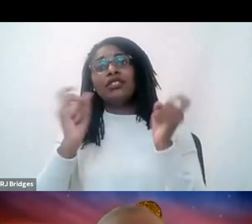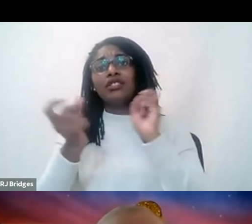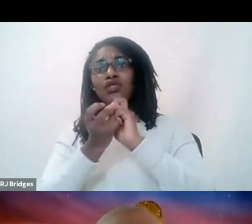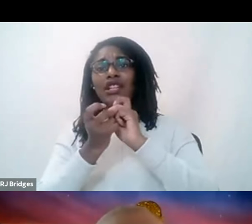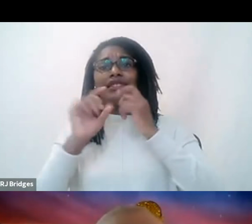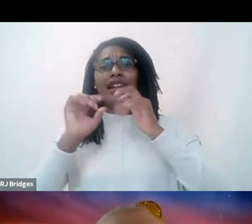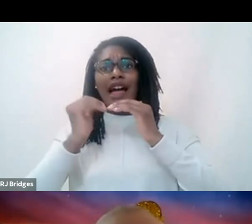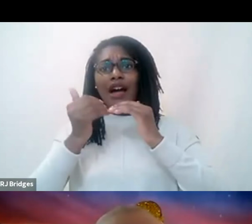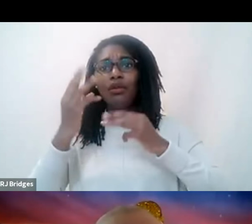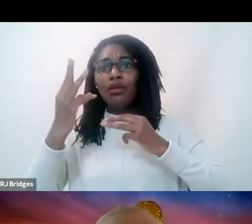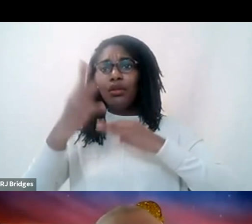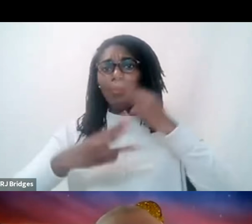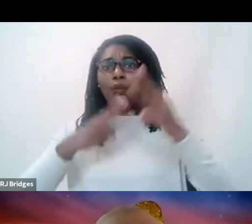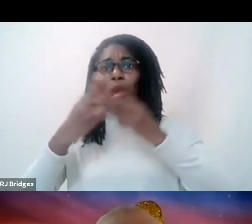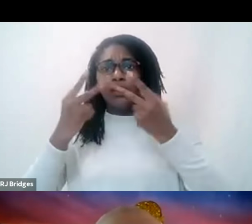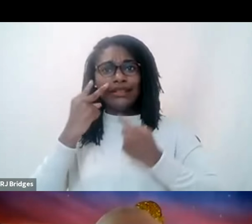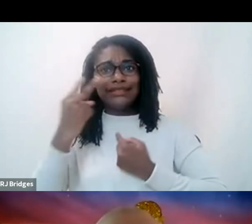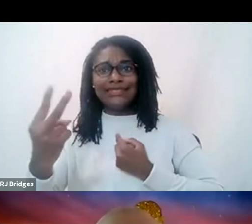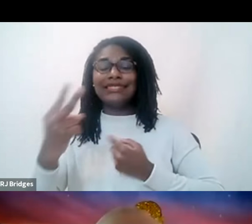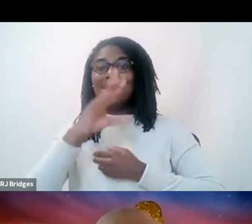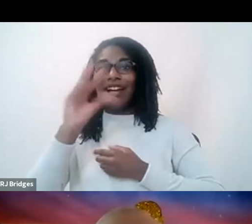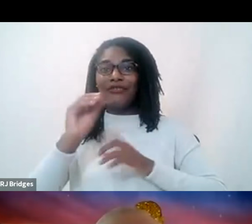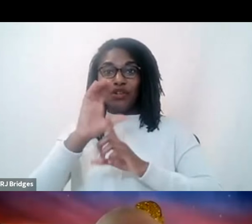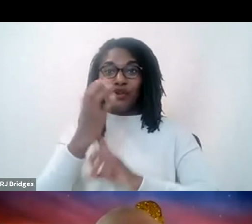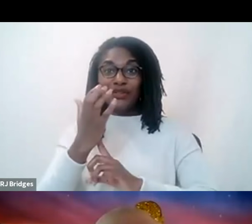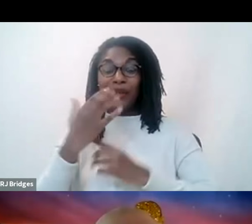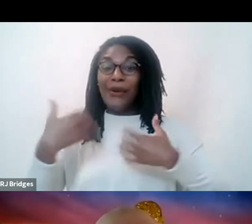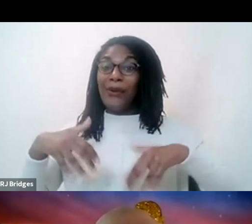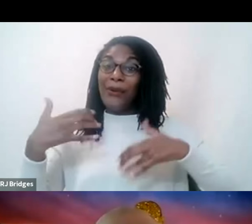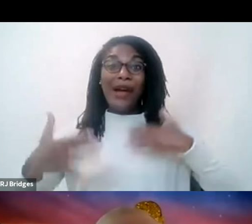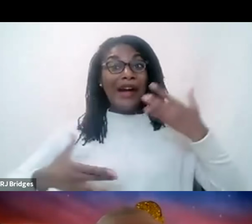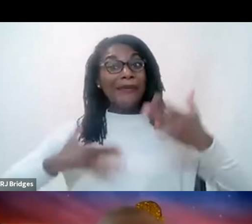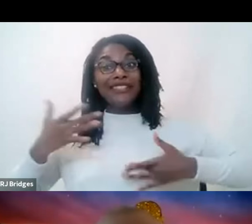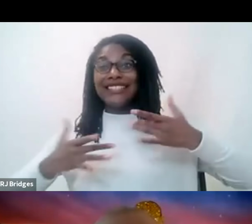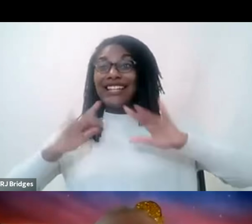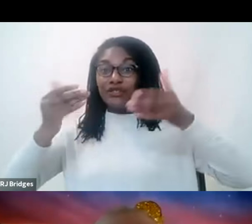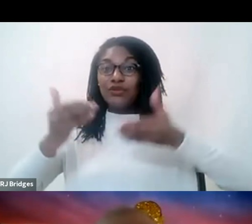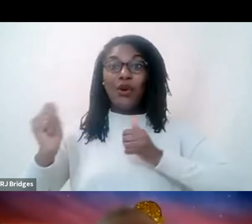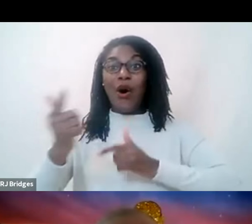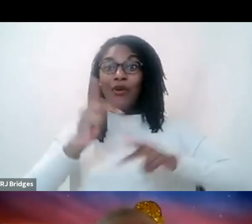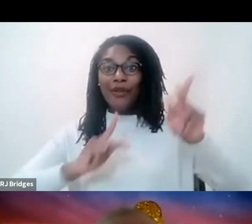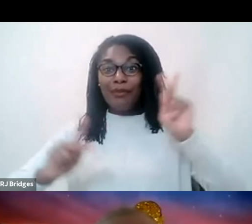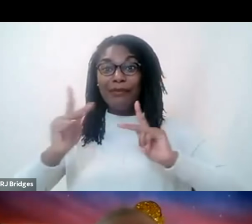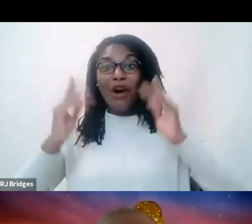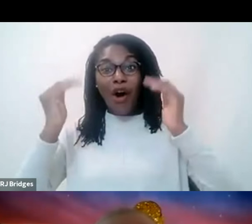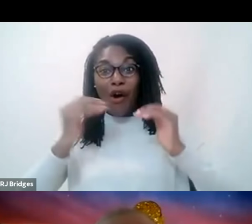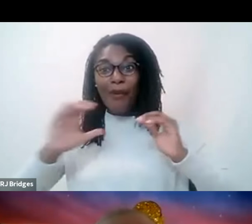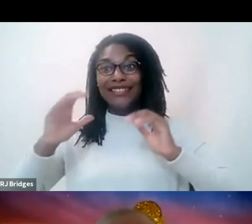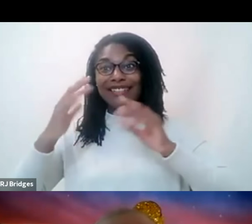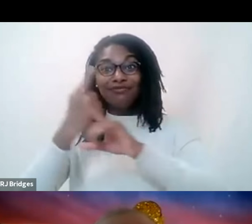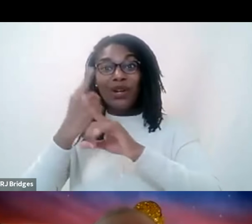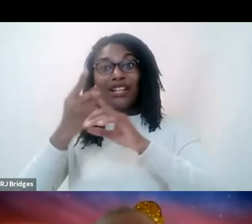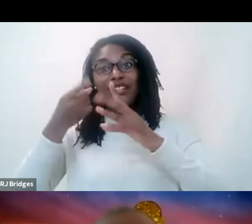the world. Whew. I am so excited to introduce all these people. I hope I did them justice in this